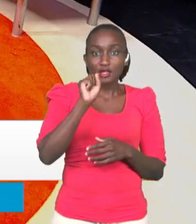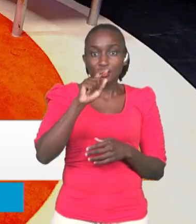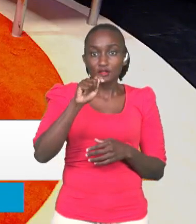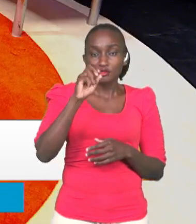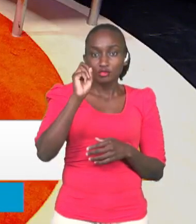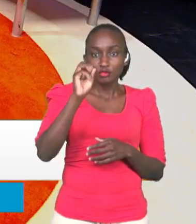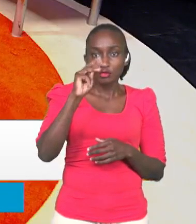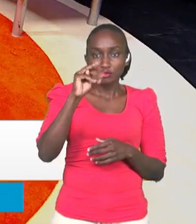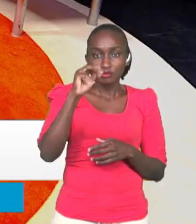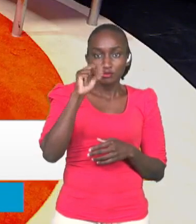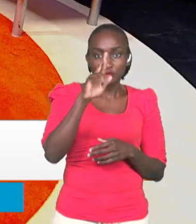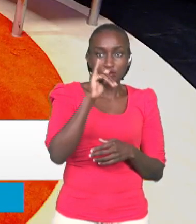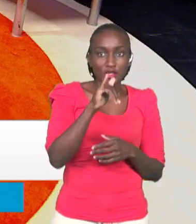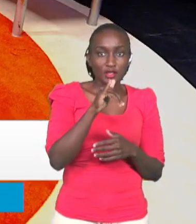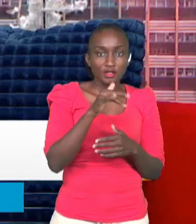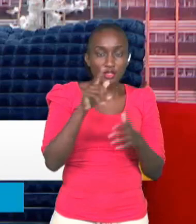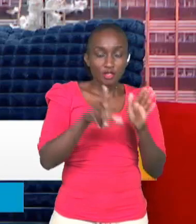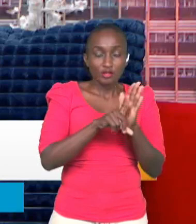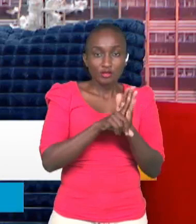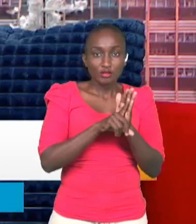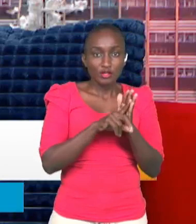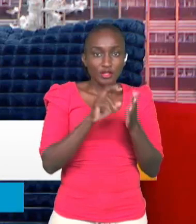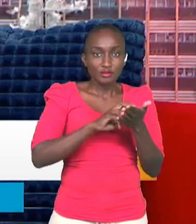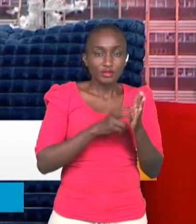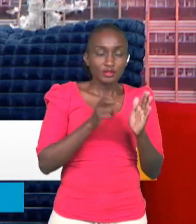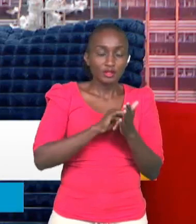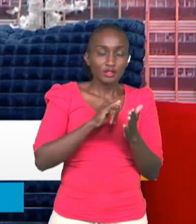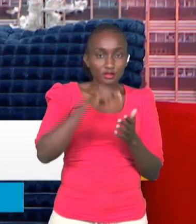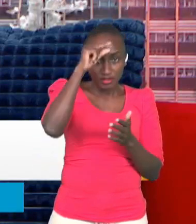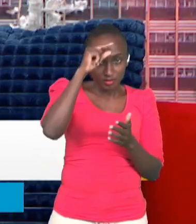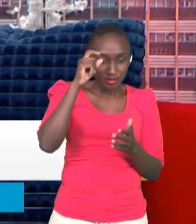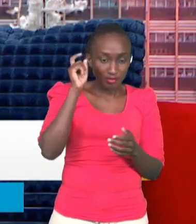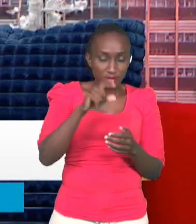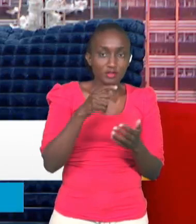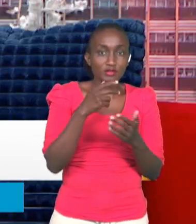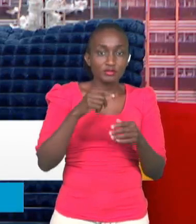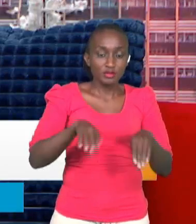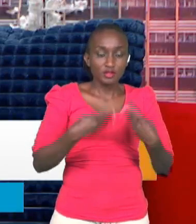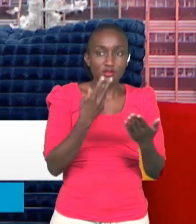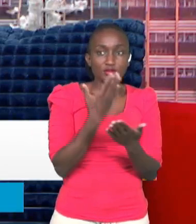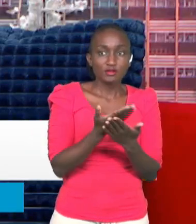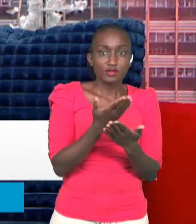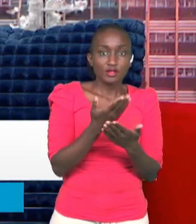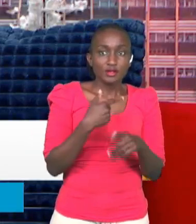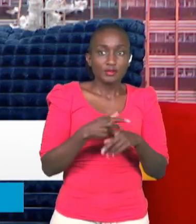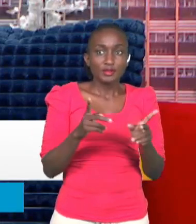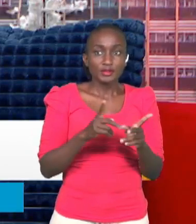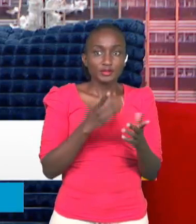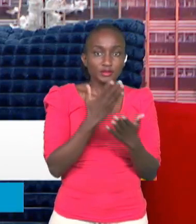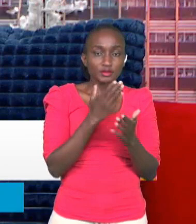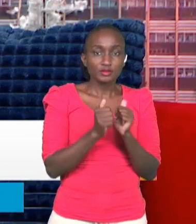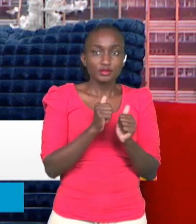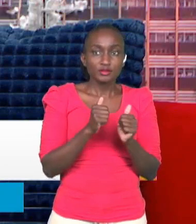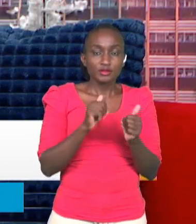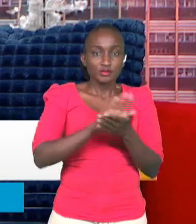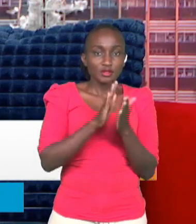that the government will produce a document. Okay. But secondly, what now, actually the previous proposals that were given by the Attorney General, which actually are passed into